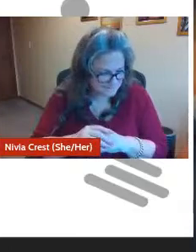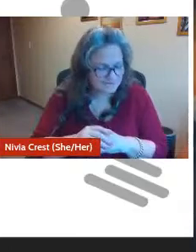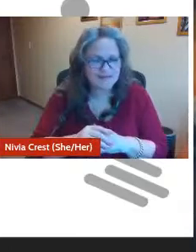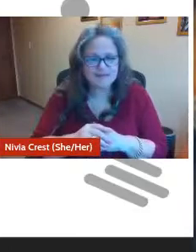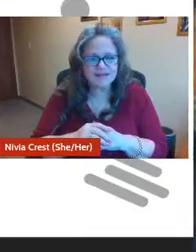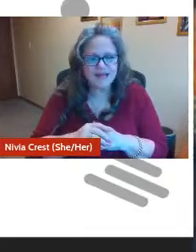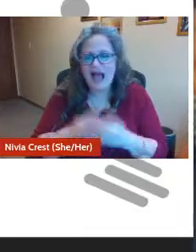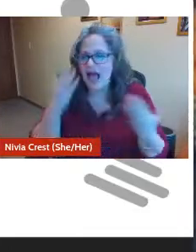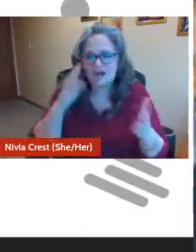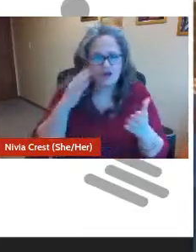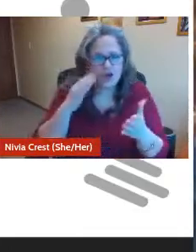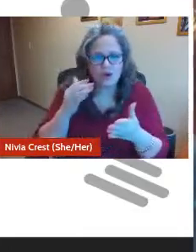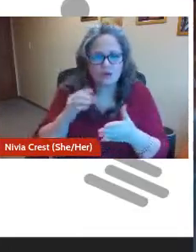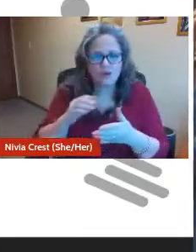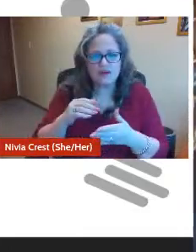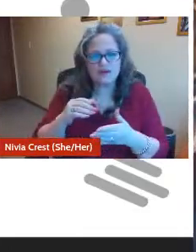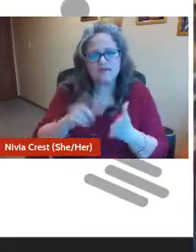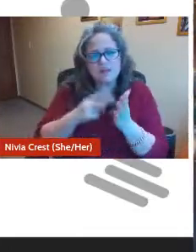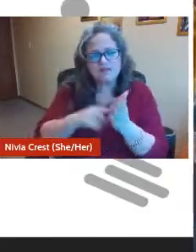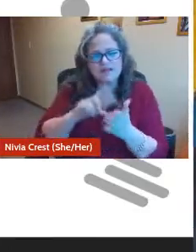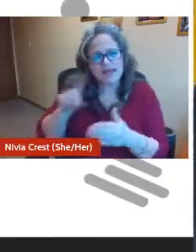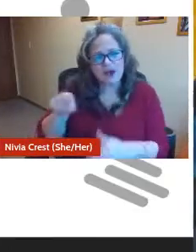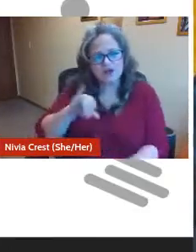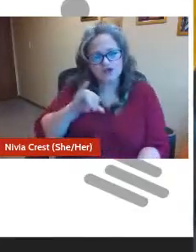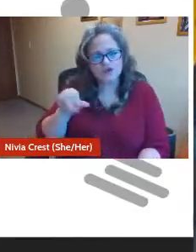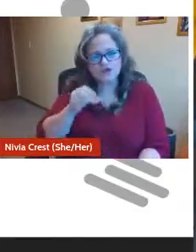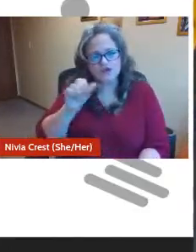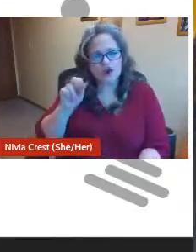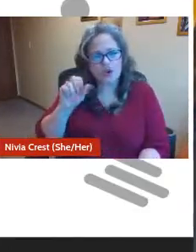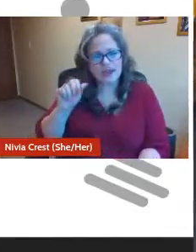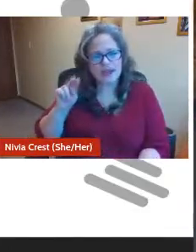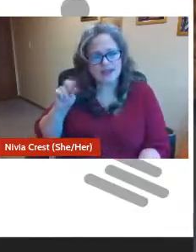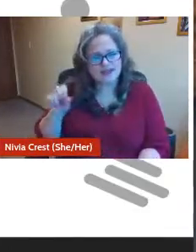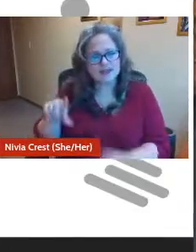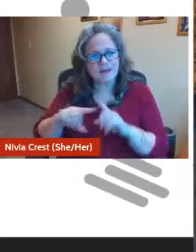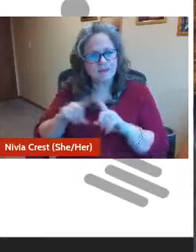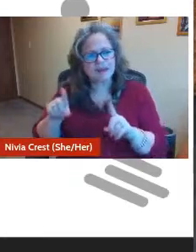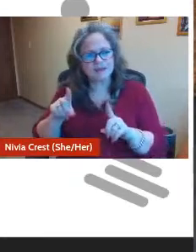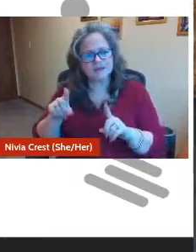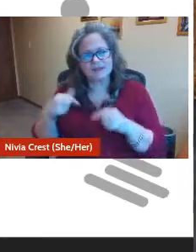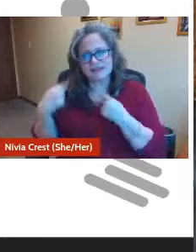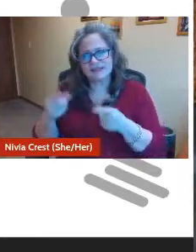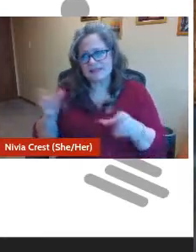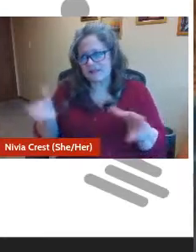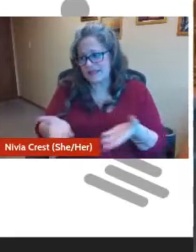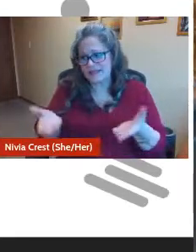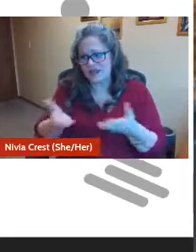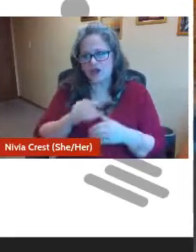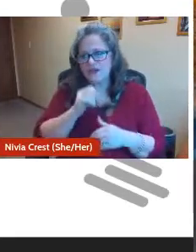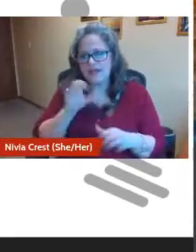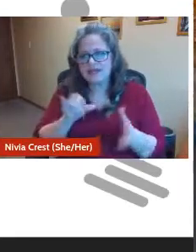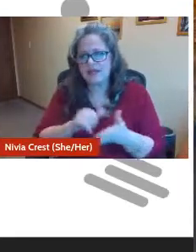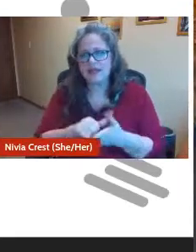had to, I don't know whether Joanne's, but I never looked into doing that since I've been up here. So,